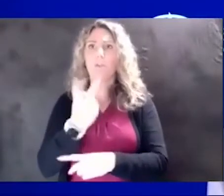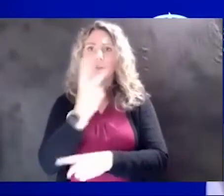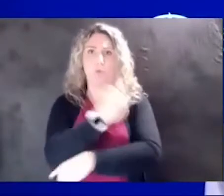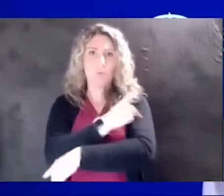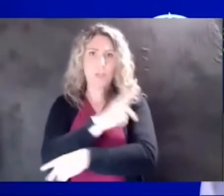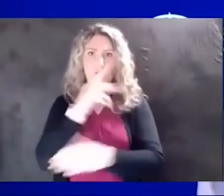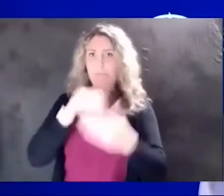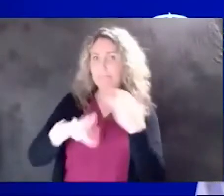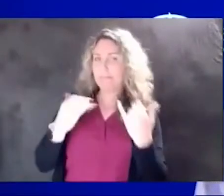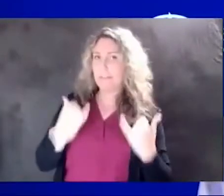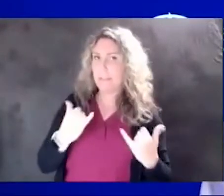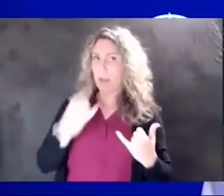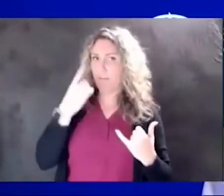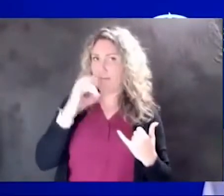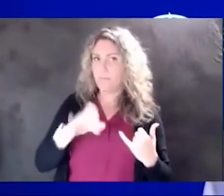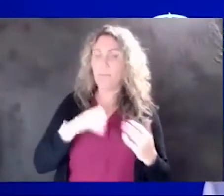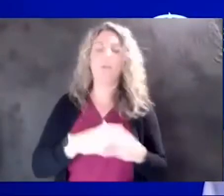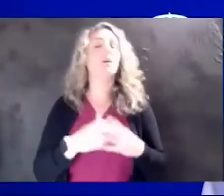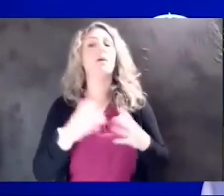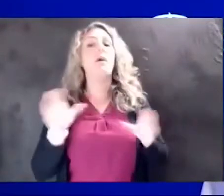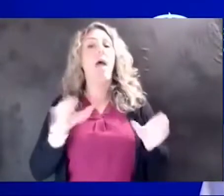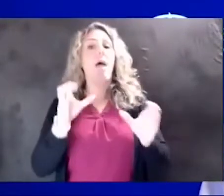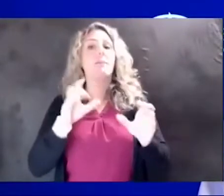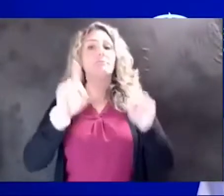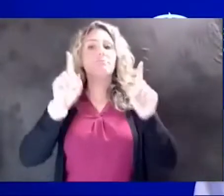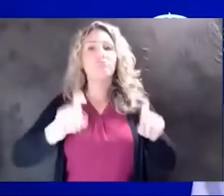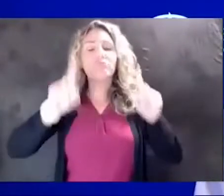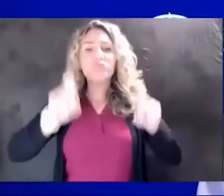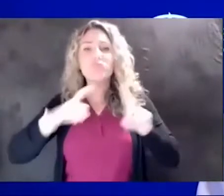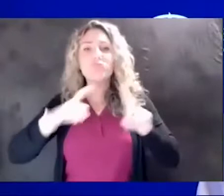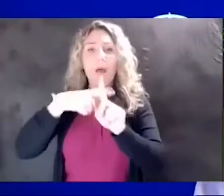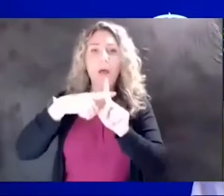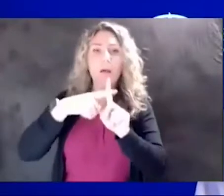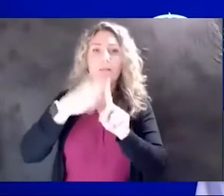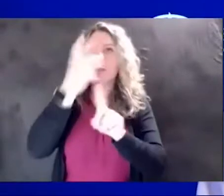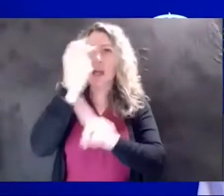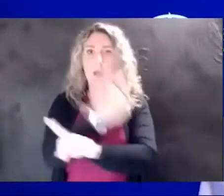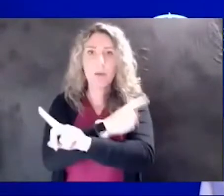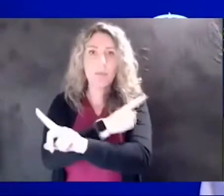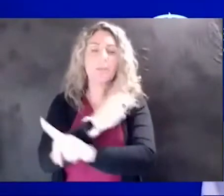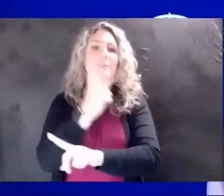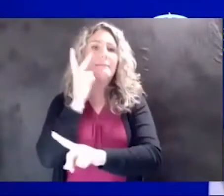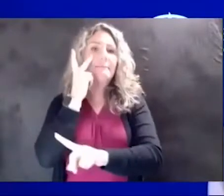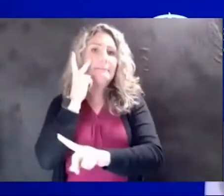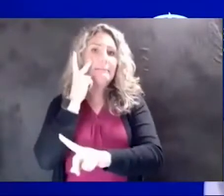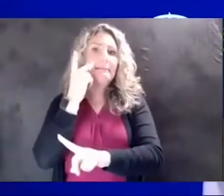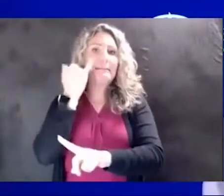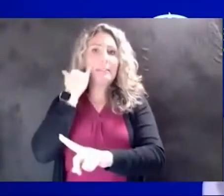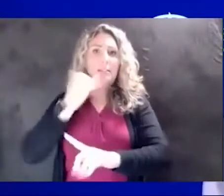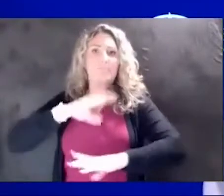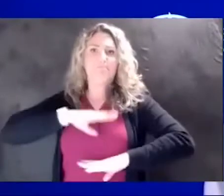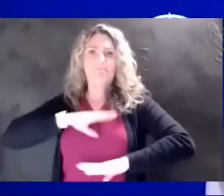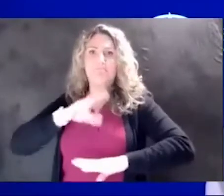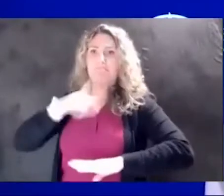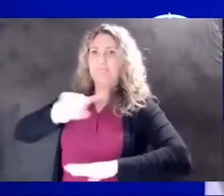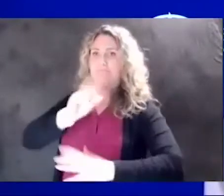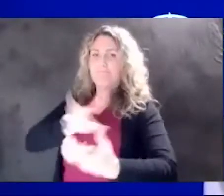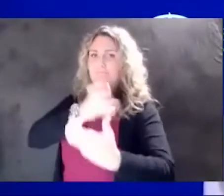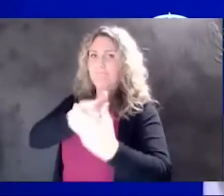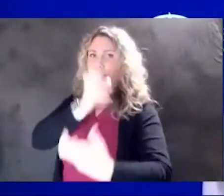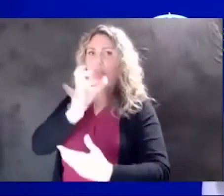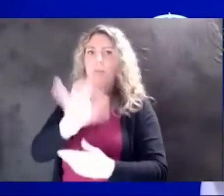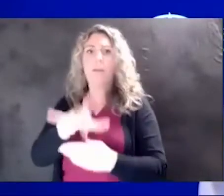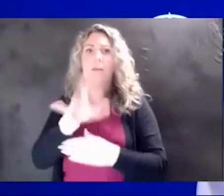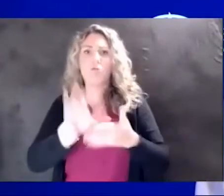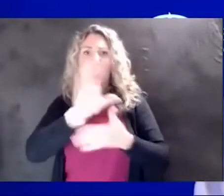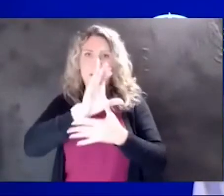it. We do actively screen our positive outpatients to see if they meet that criteria, and it is helpful still.